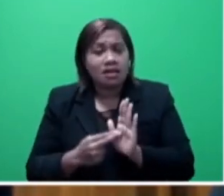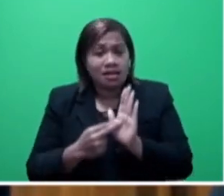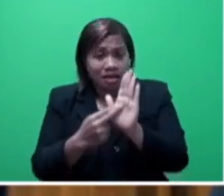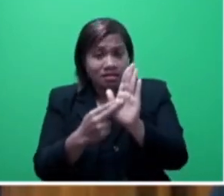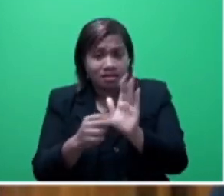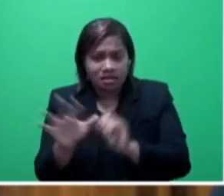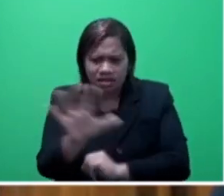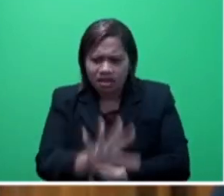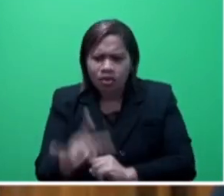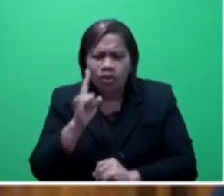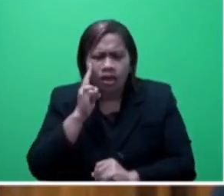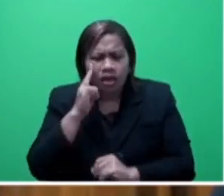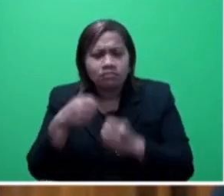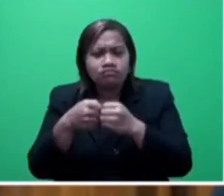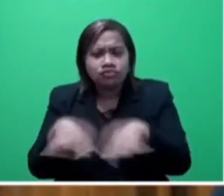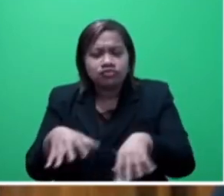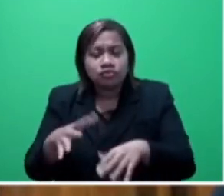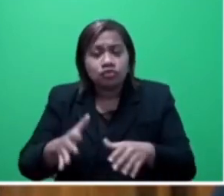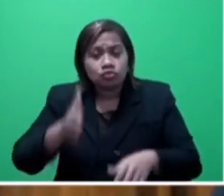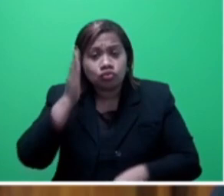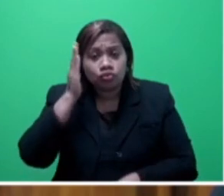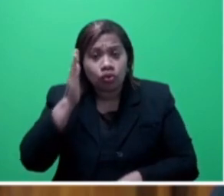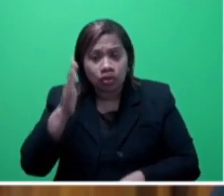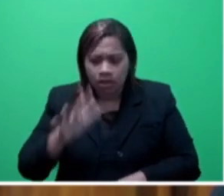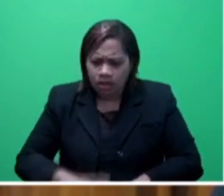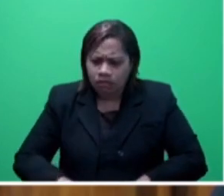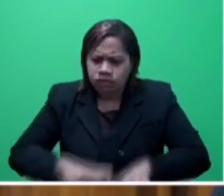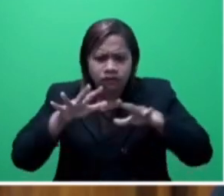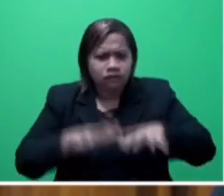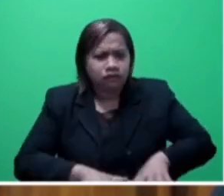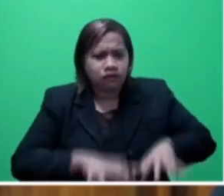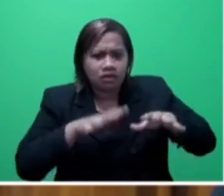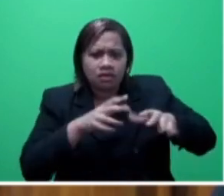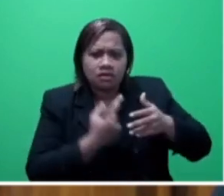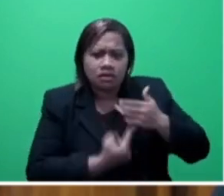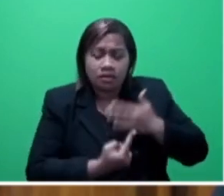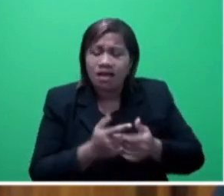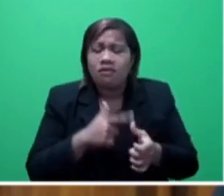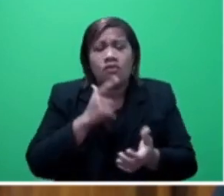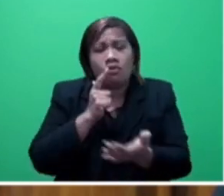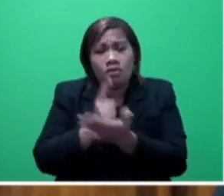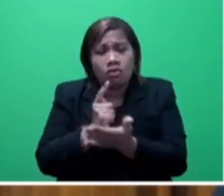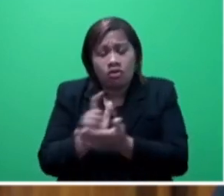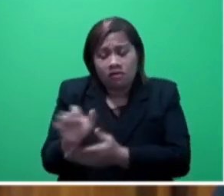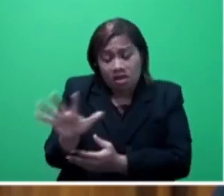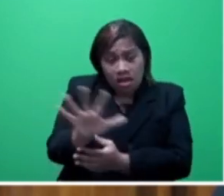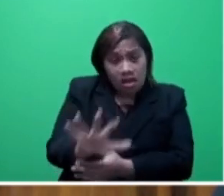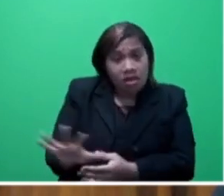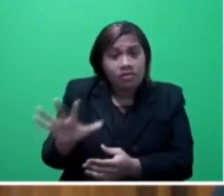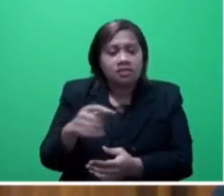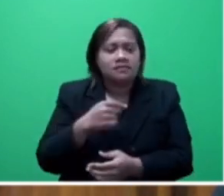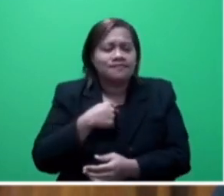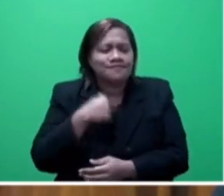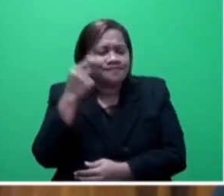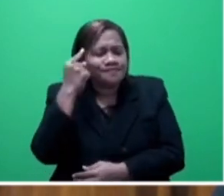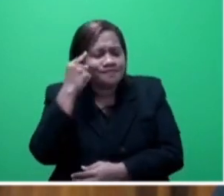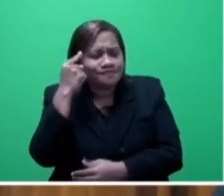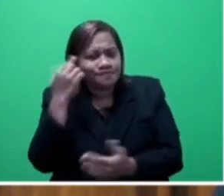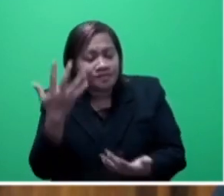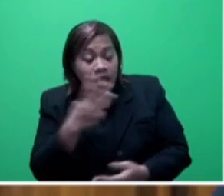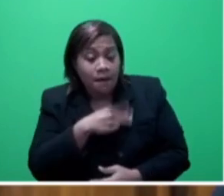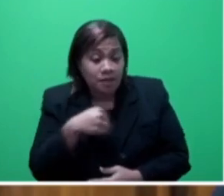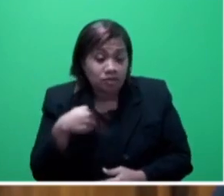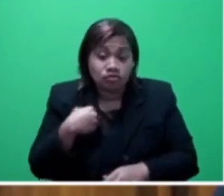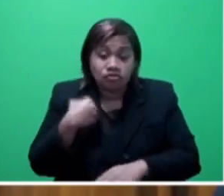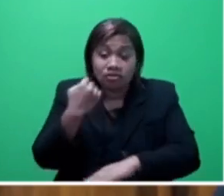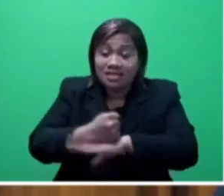damaged through by floods, but there are a lot of areas where I think the ministry, the government